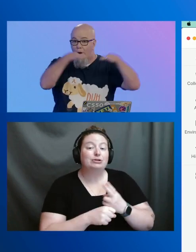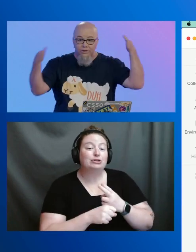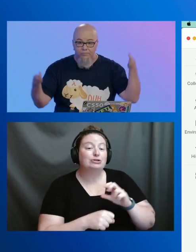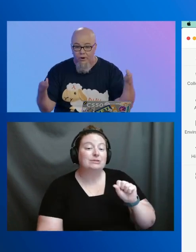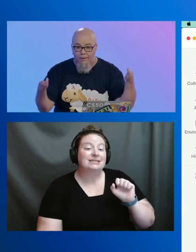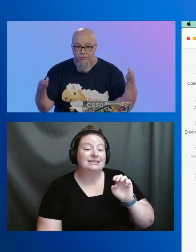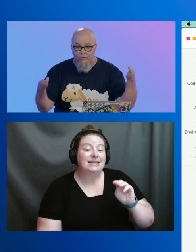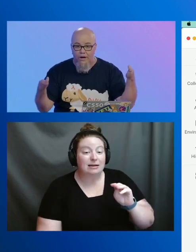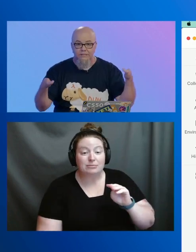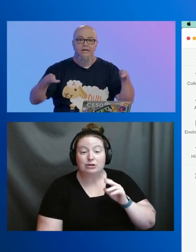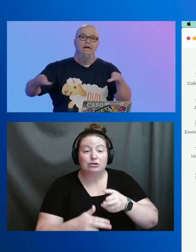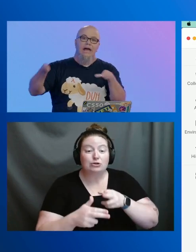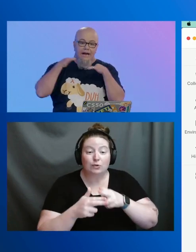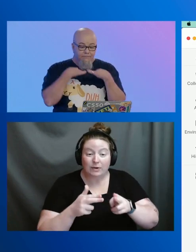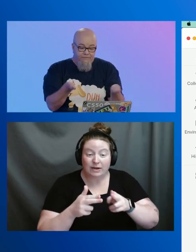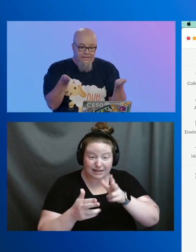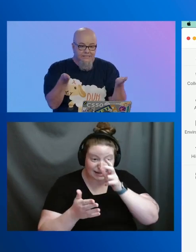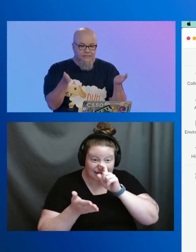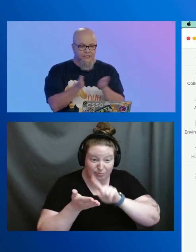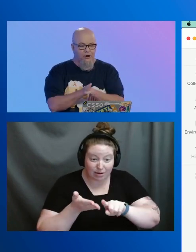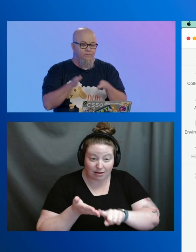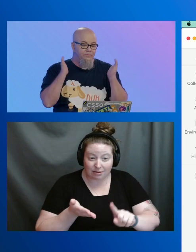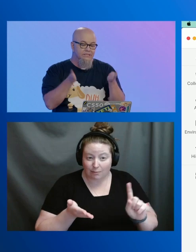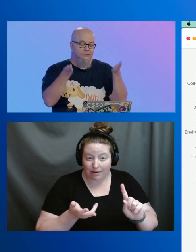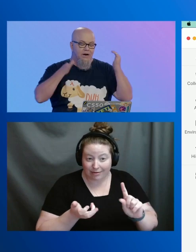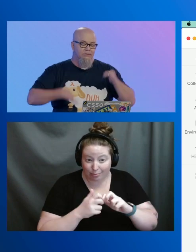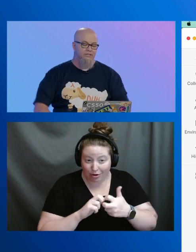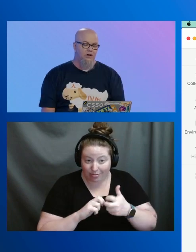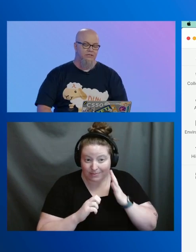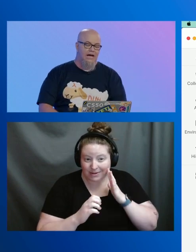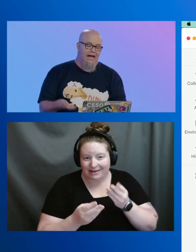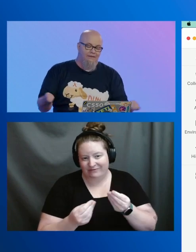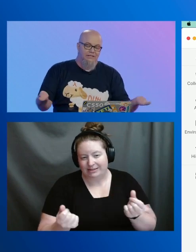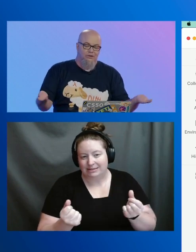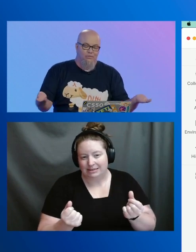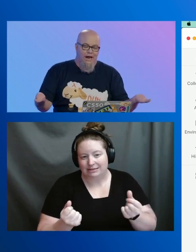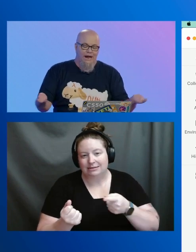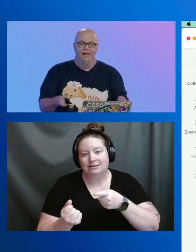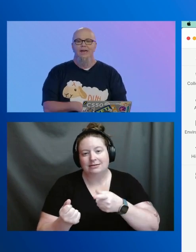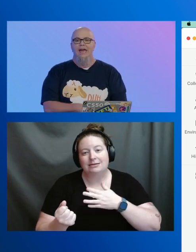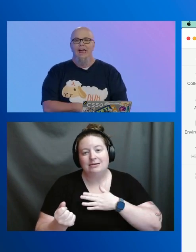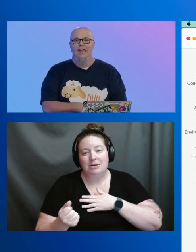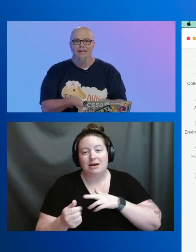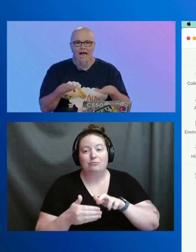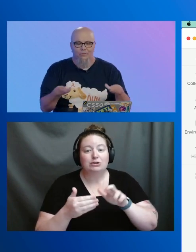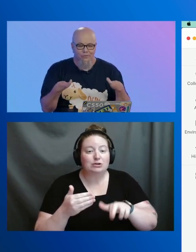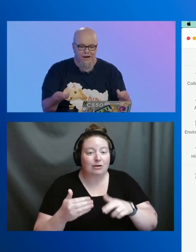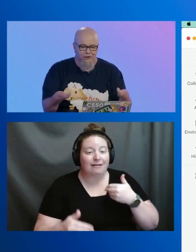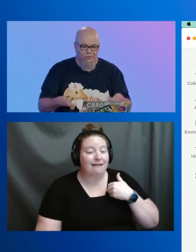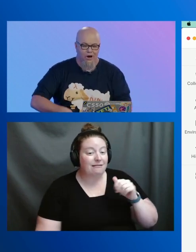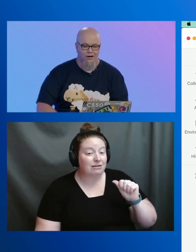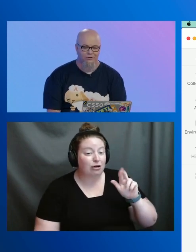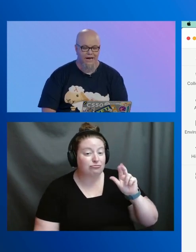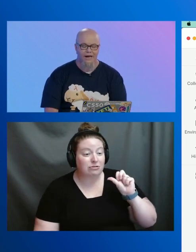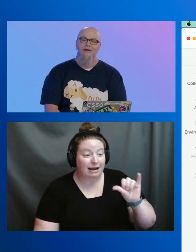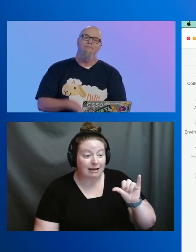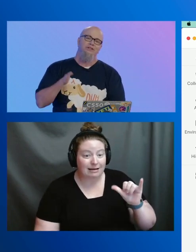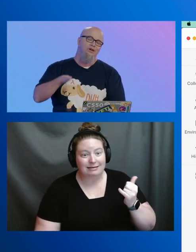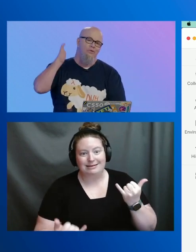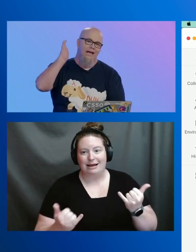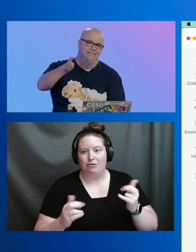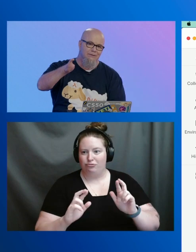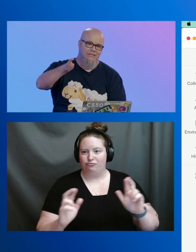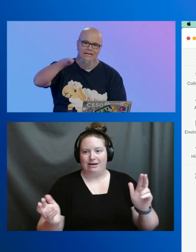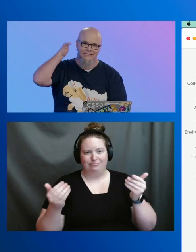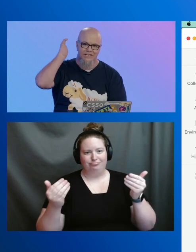debug where the problem was and fix it. So this is my result. I have this array, and now we're ready to rock, okay? But